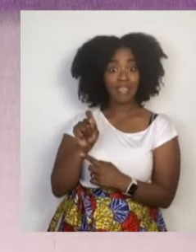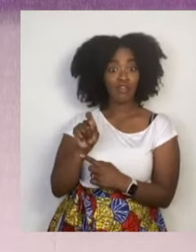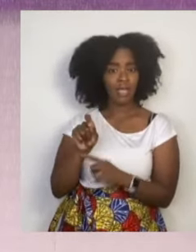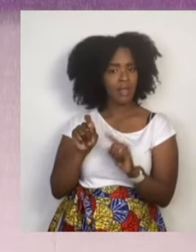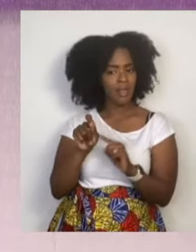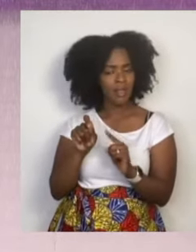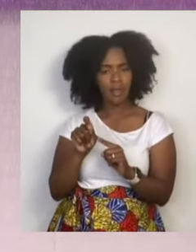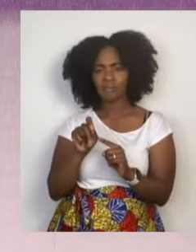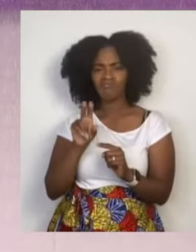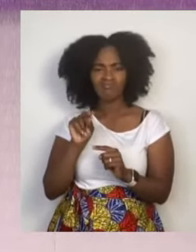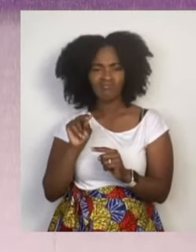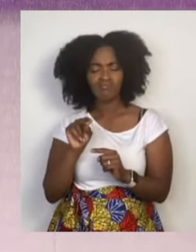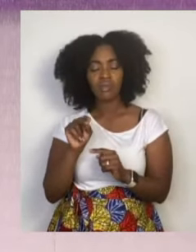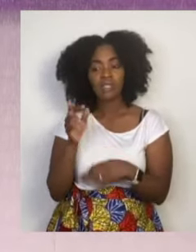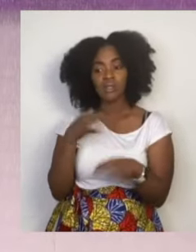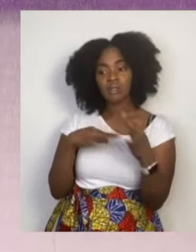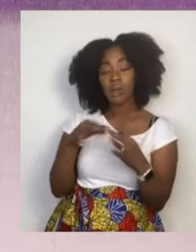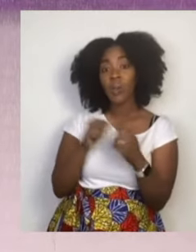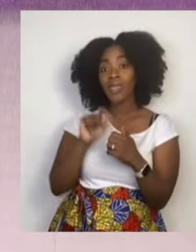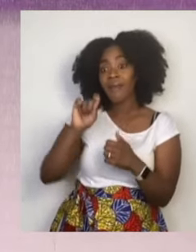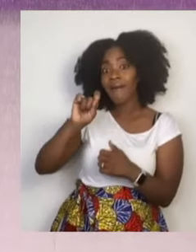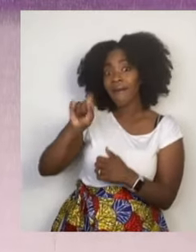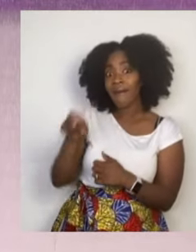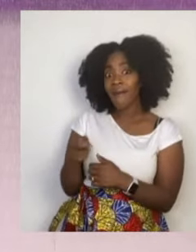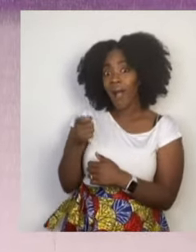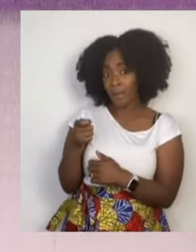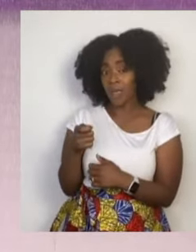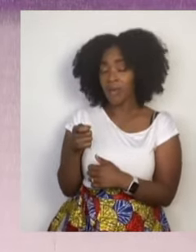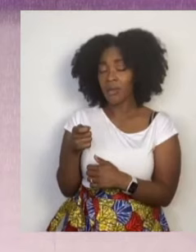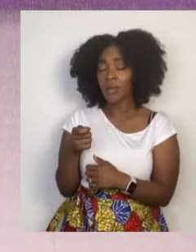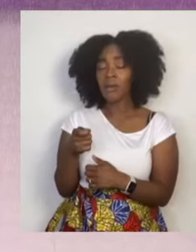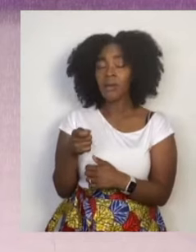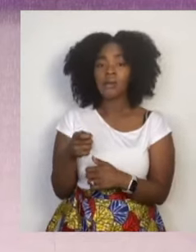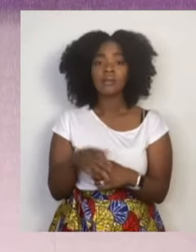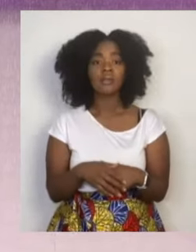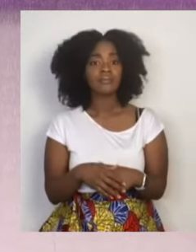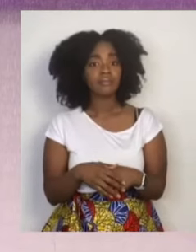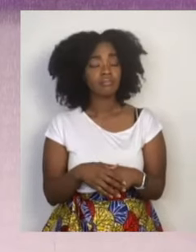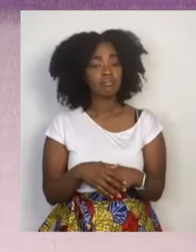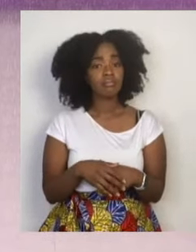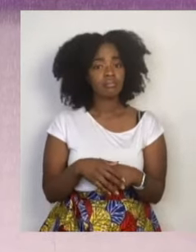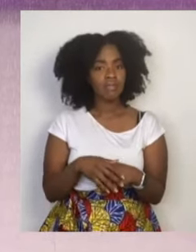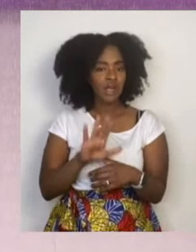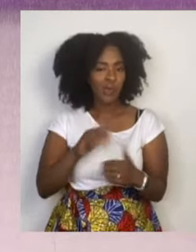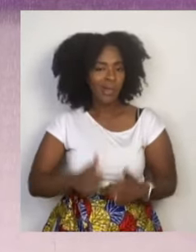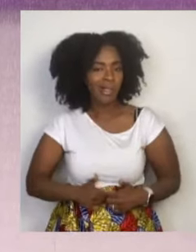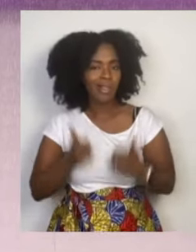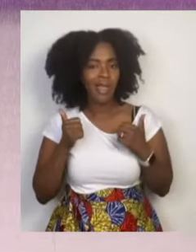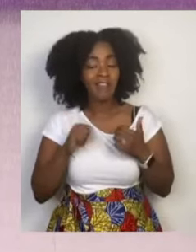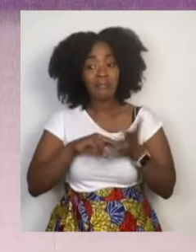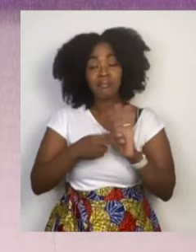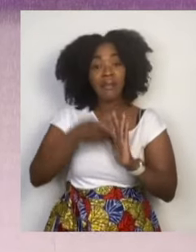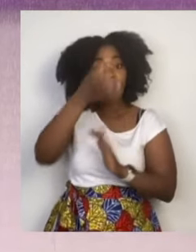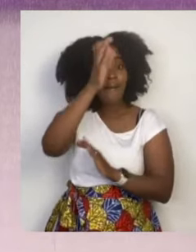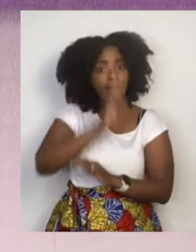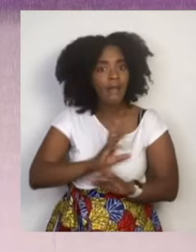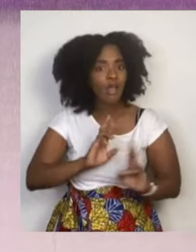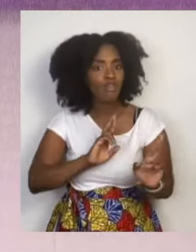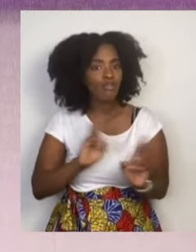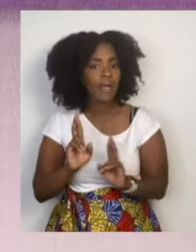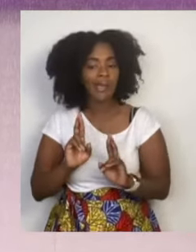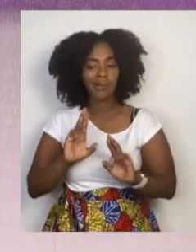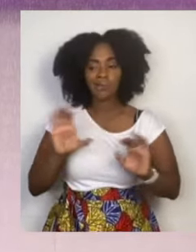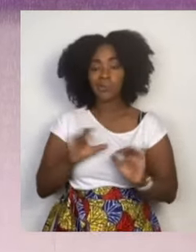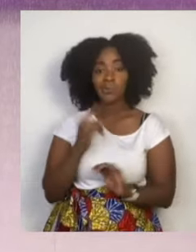the sentence of the book of your life, and God is getting ready to do something on the